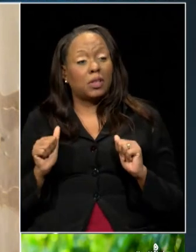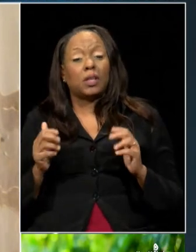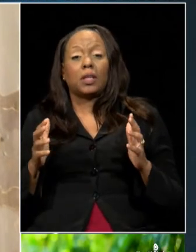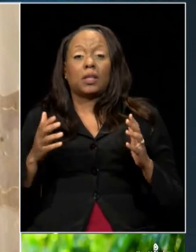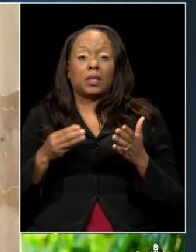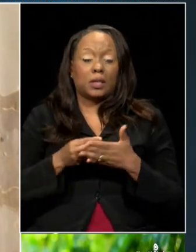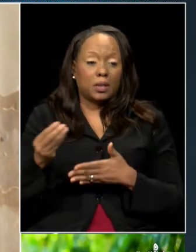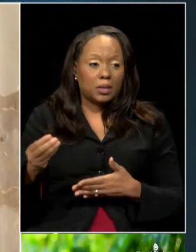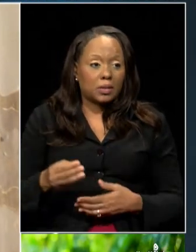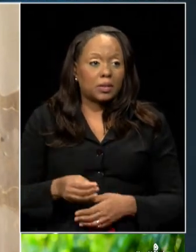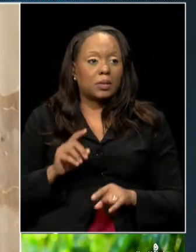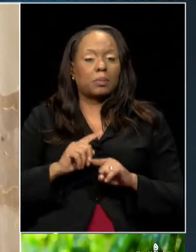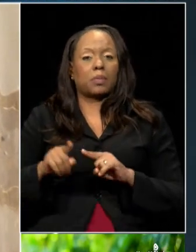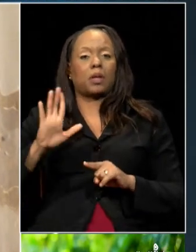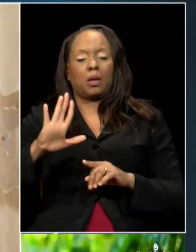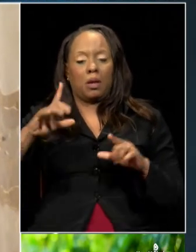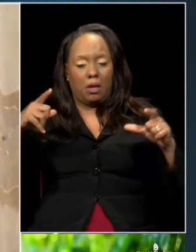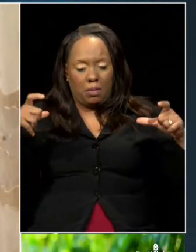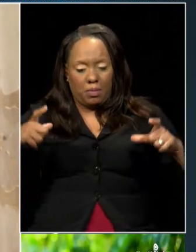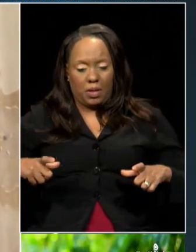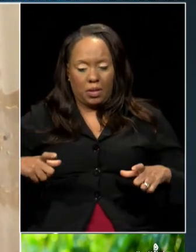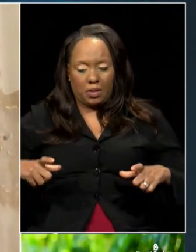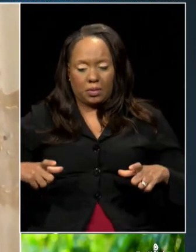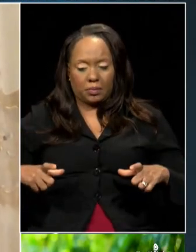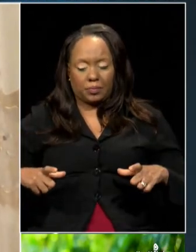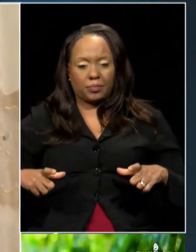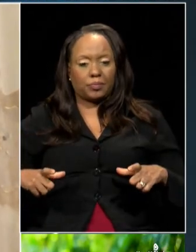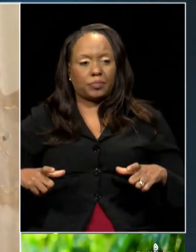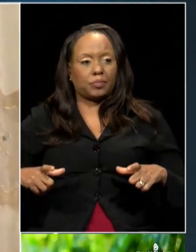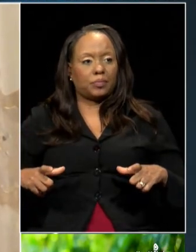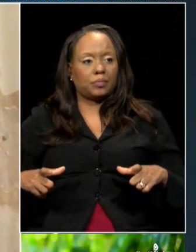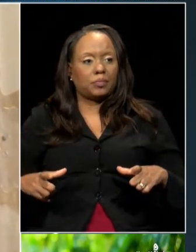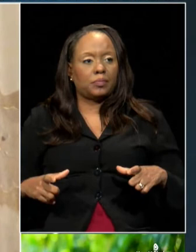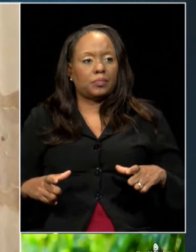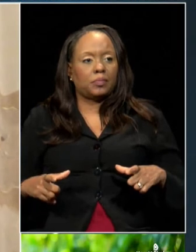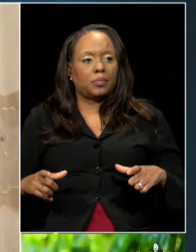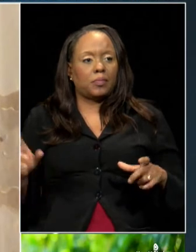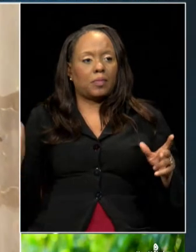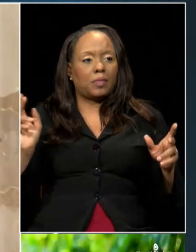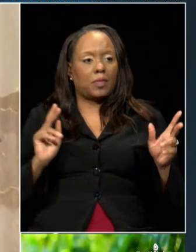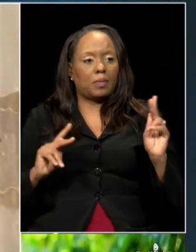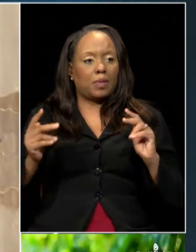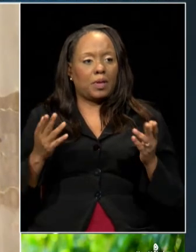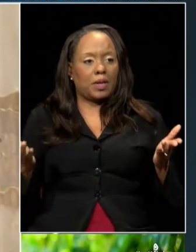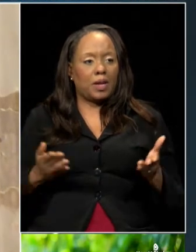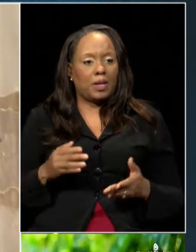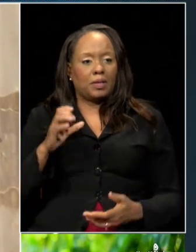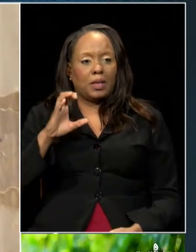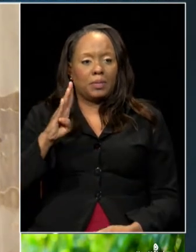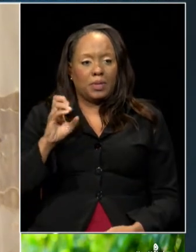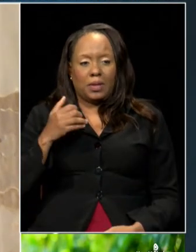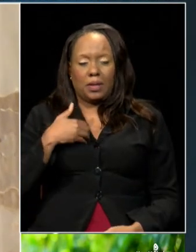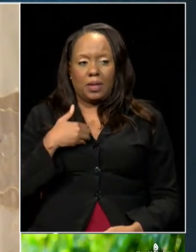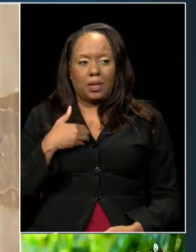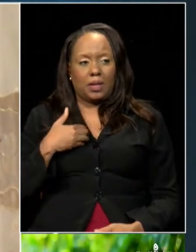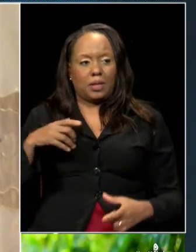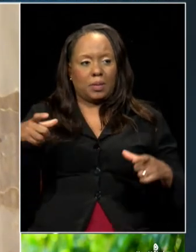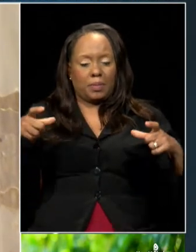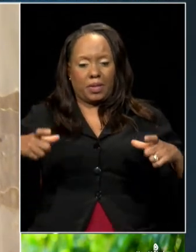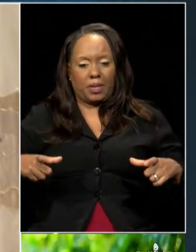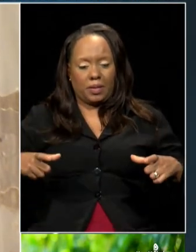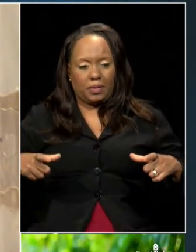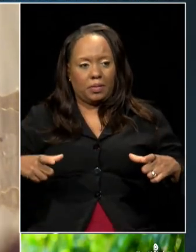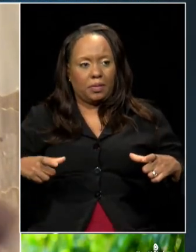there. But your plate, what your plate should look like, I saw that the people here at CBC had the plate model up. Mm-hmm. Your plate